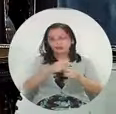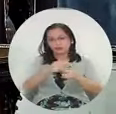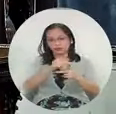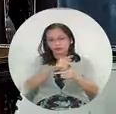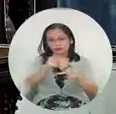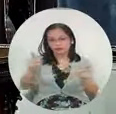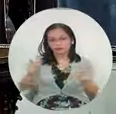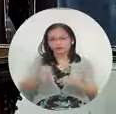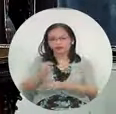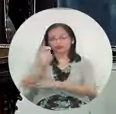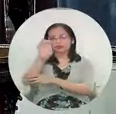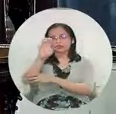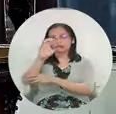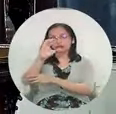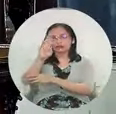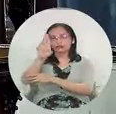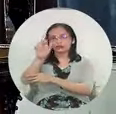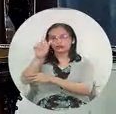with their spears.